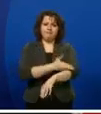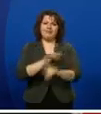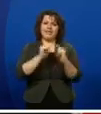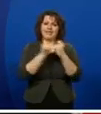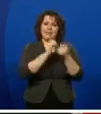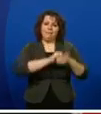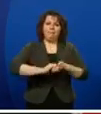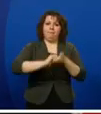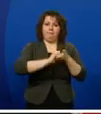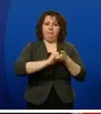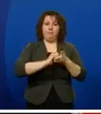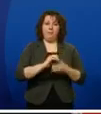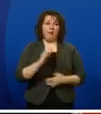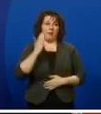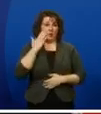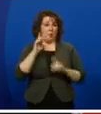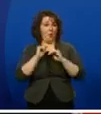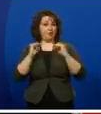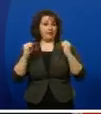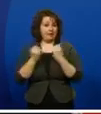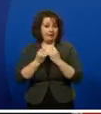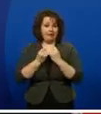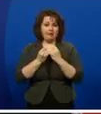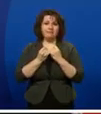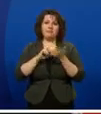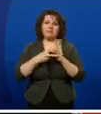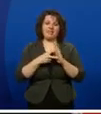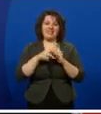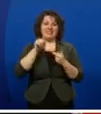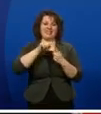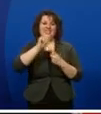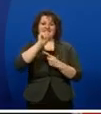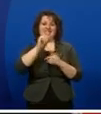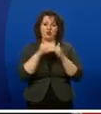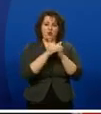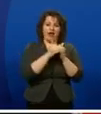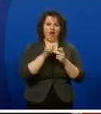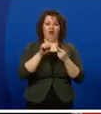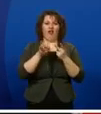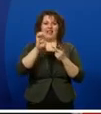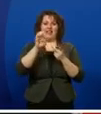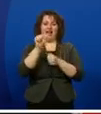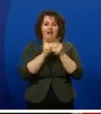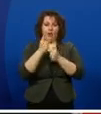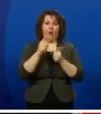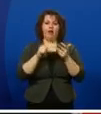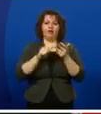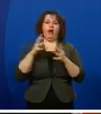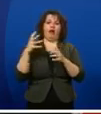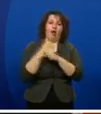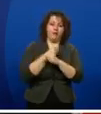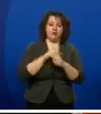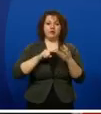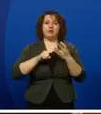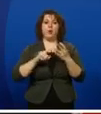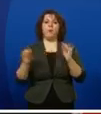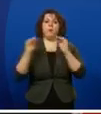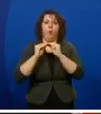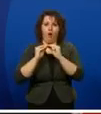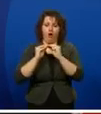You know, team, together, everyone accomplishes more. So caring for our